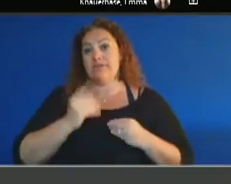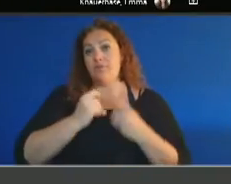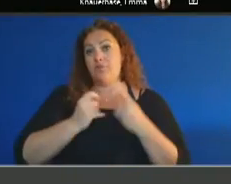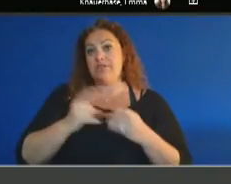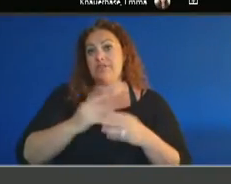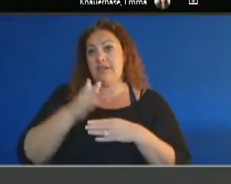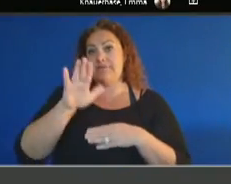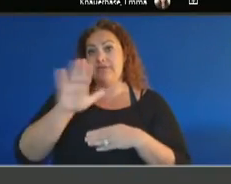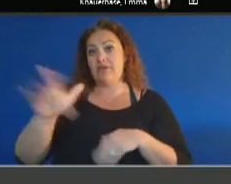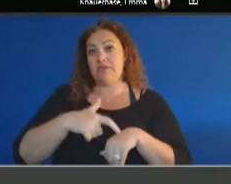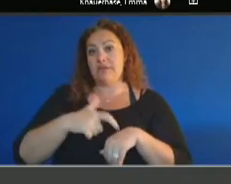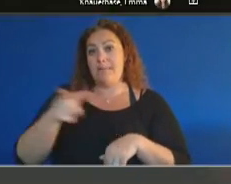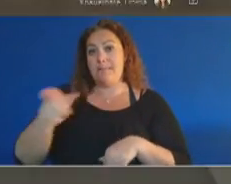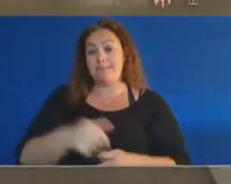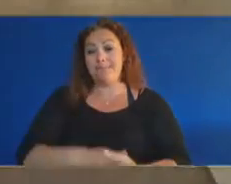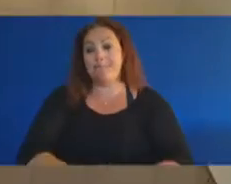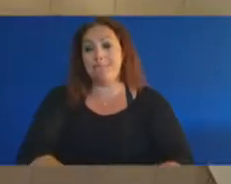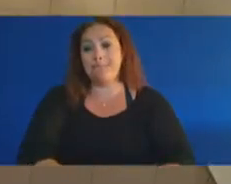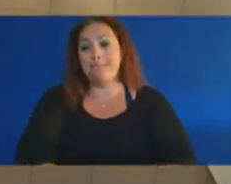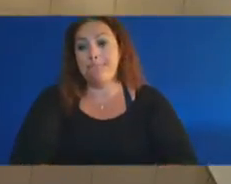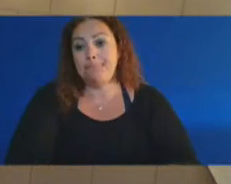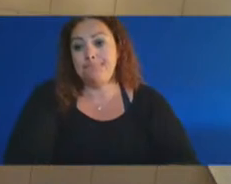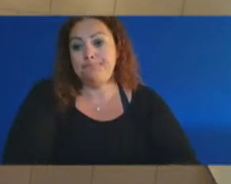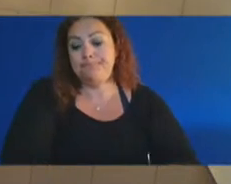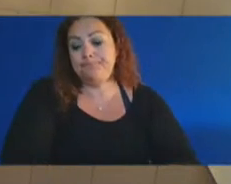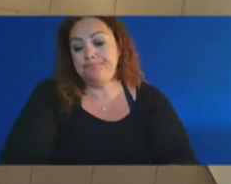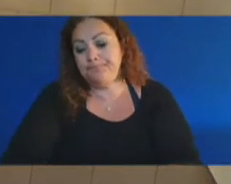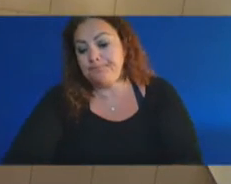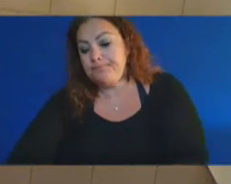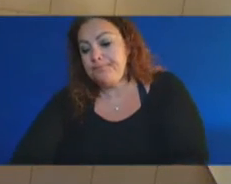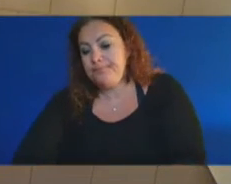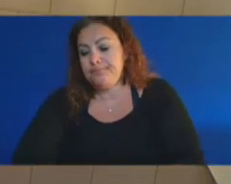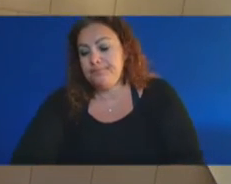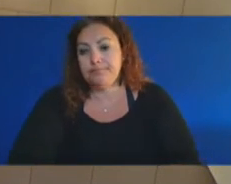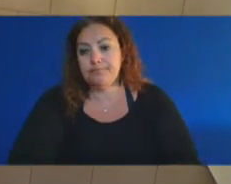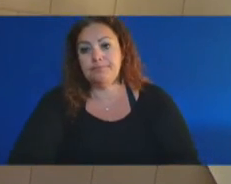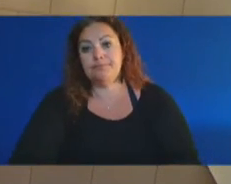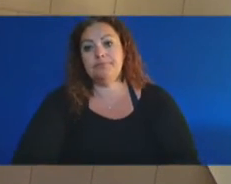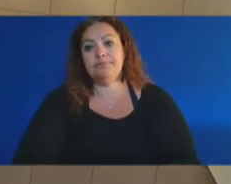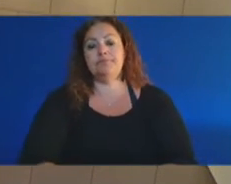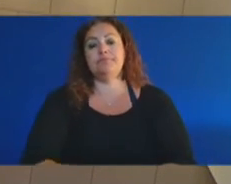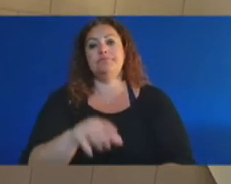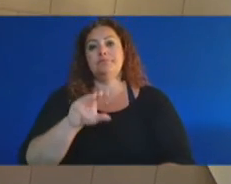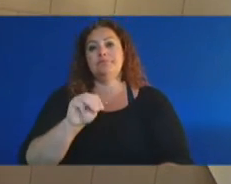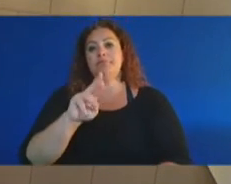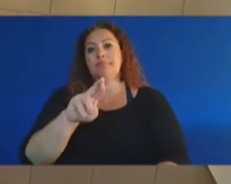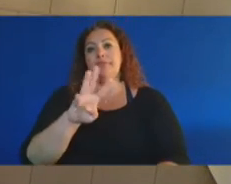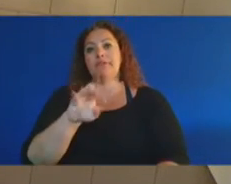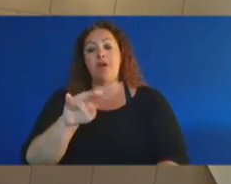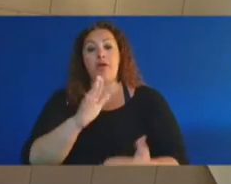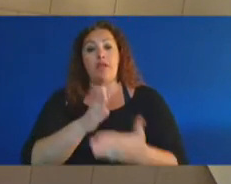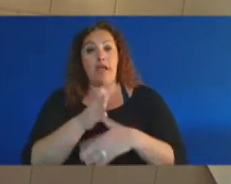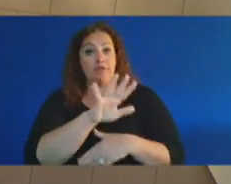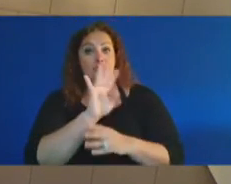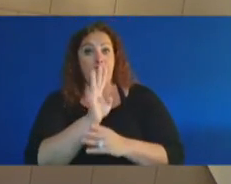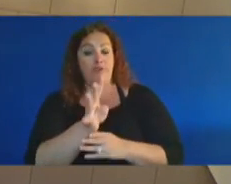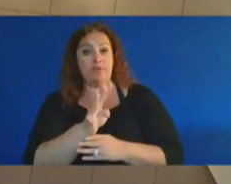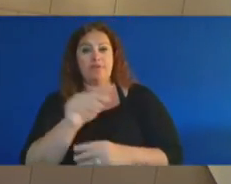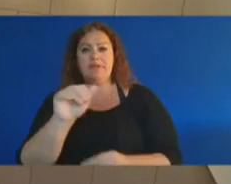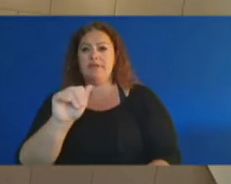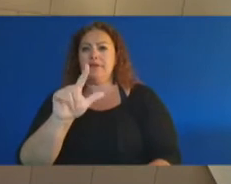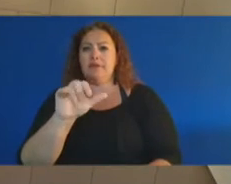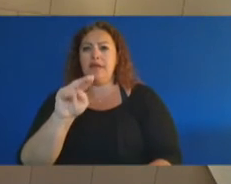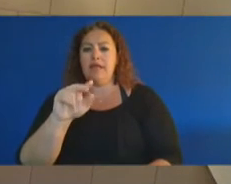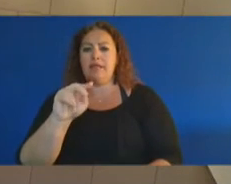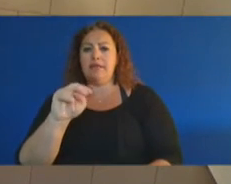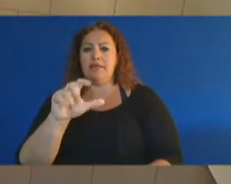their time at the podium thank you Mr Brown after um as you complete your four minutes Miss is Allan Nelson and Tanya